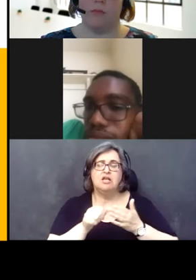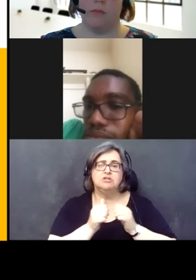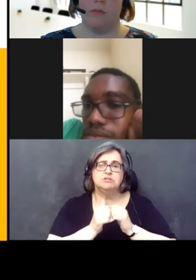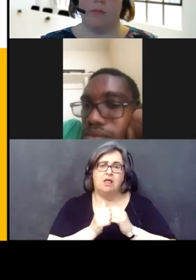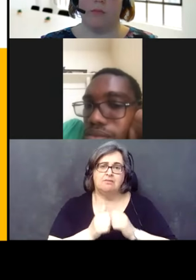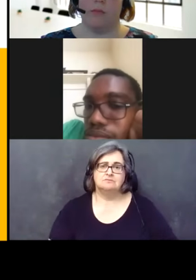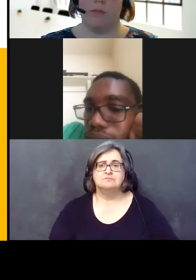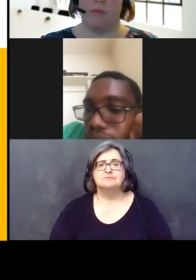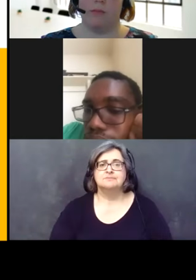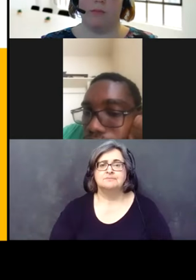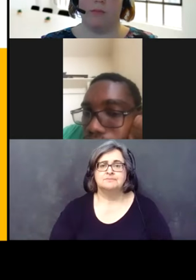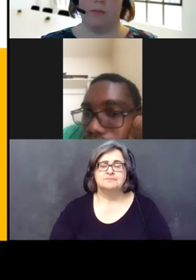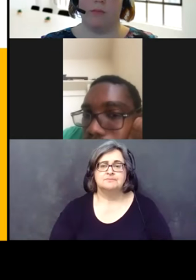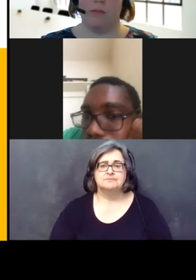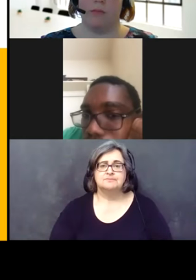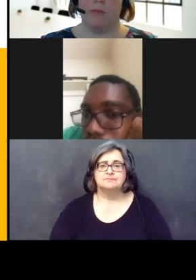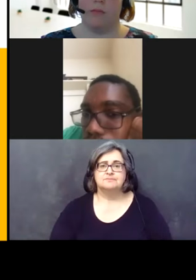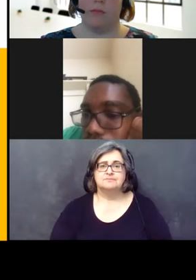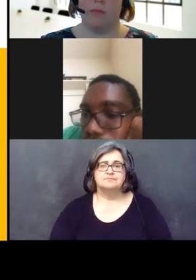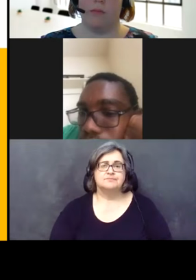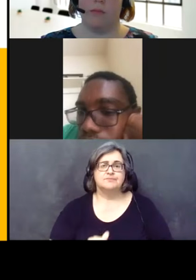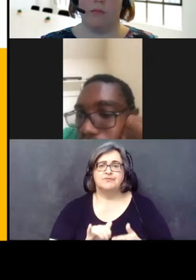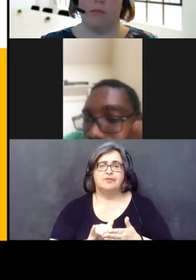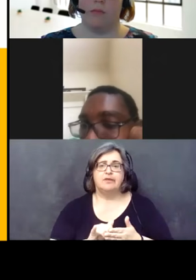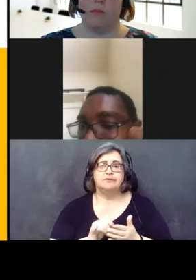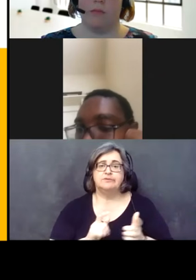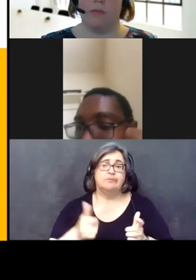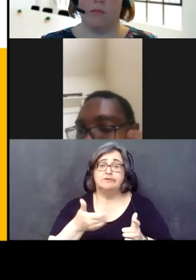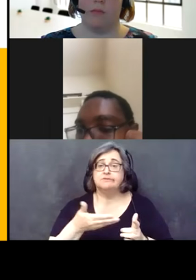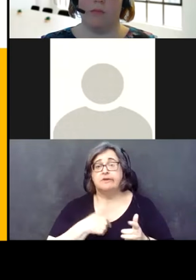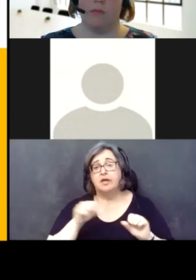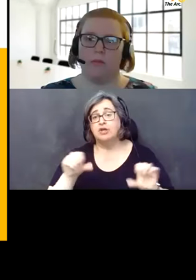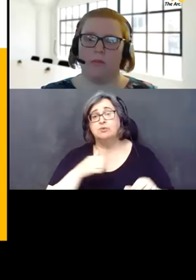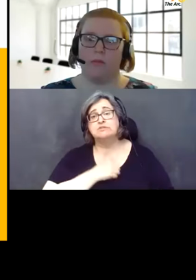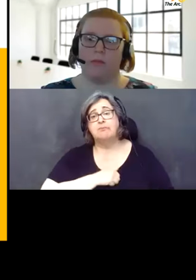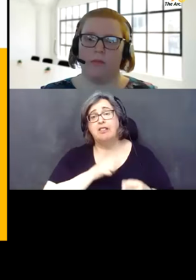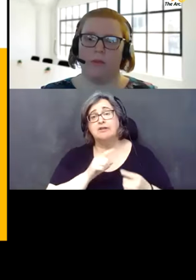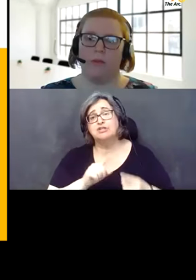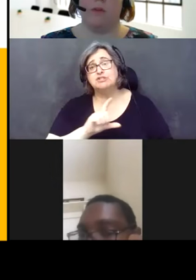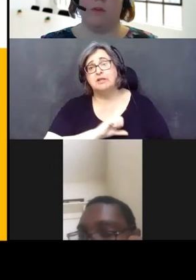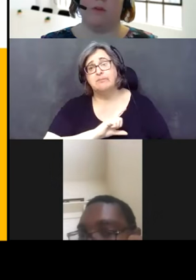biggest thing I could do, apologize to the police officer.